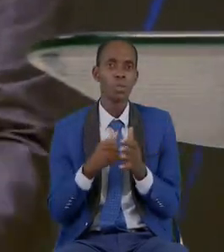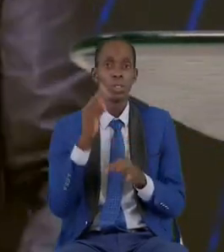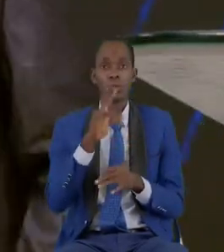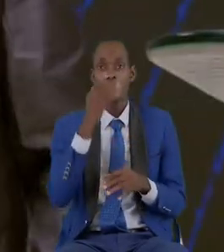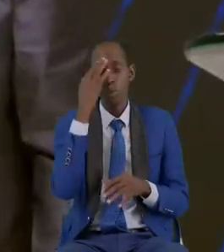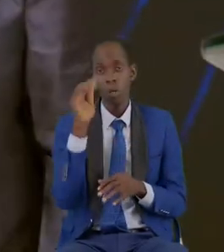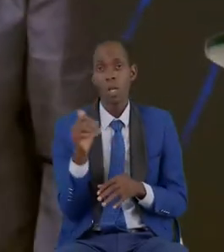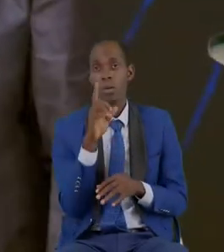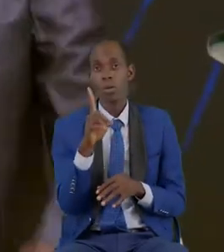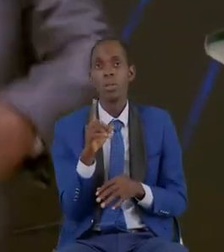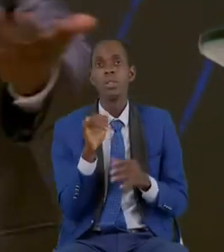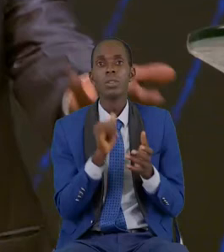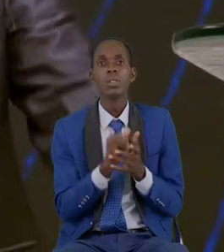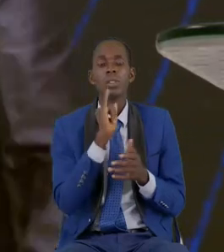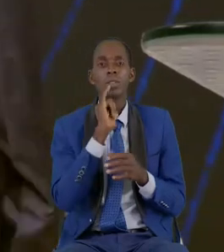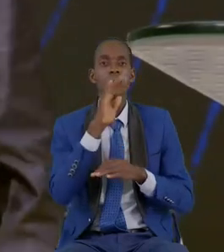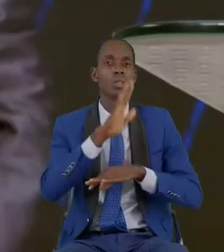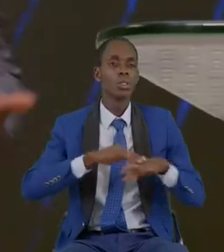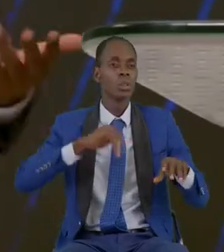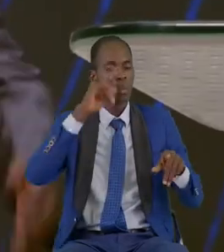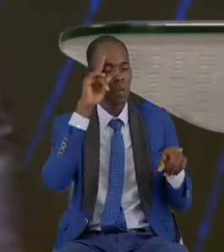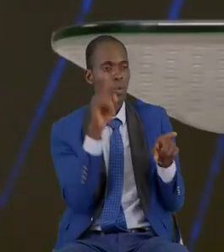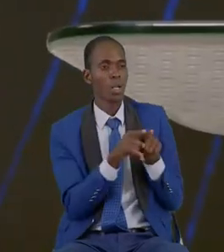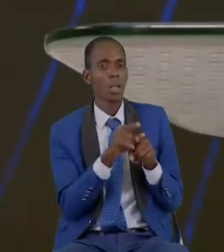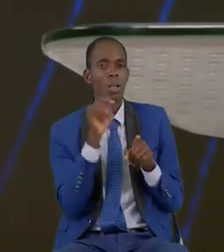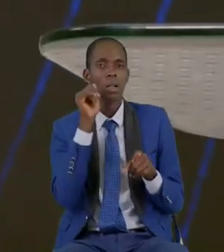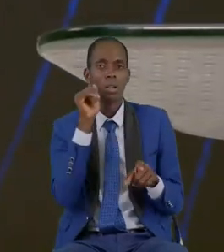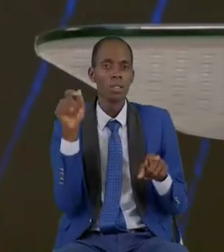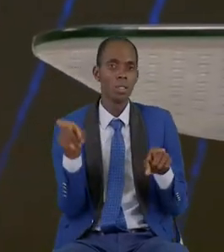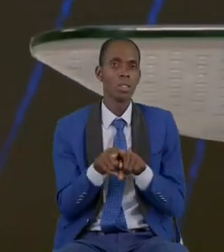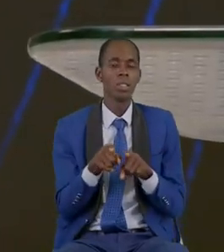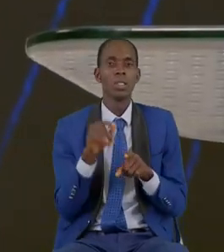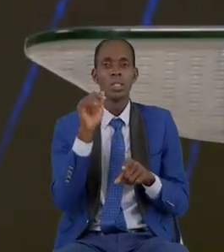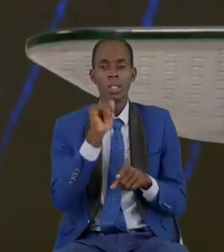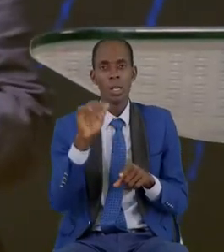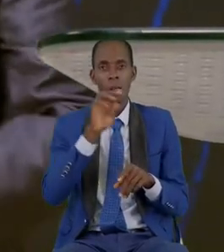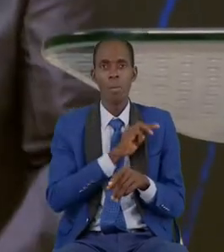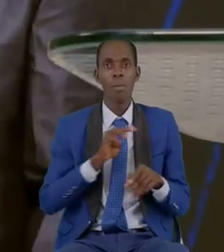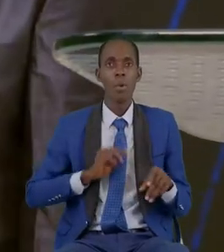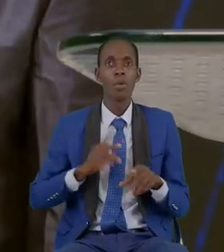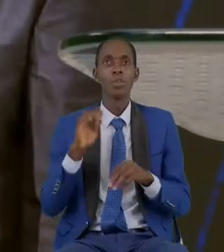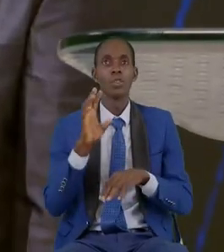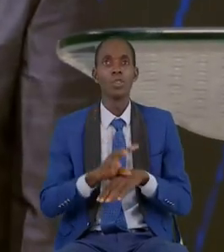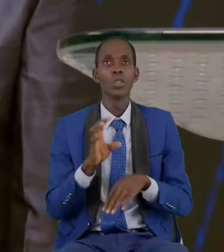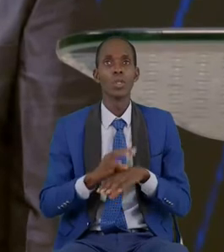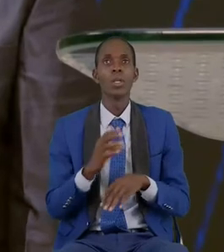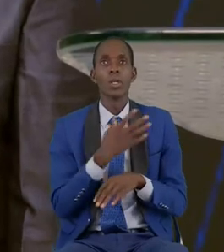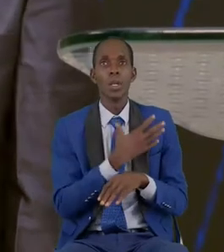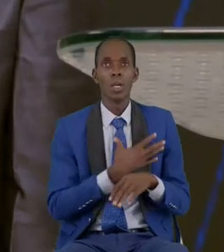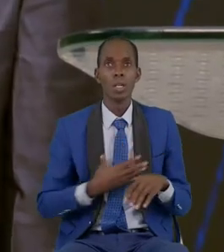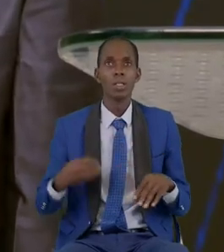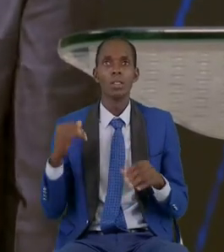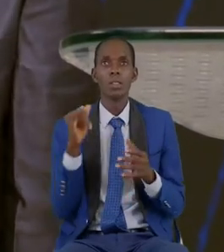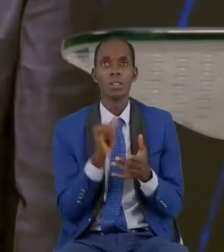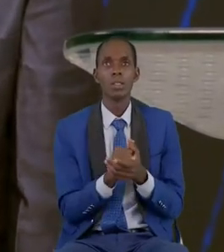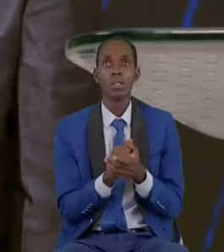called a brother, a sister, a member of the church, and is doing something in the office that